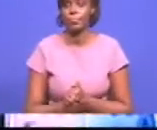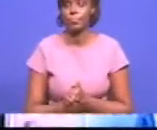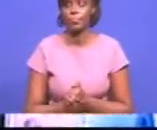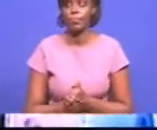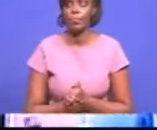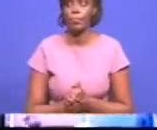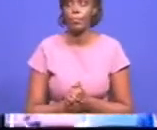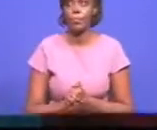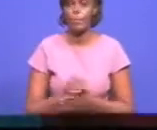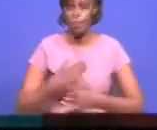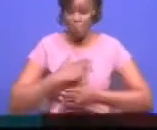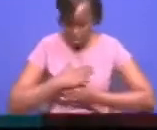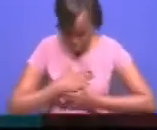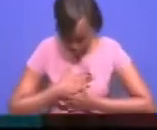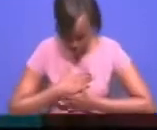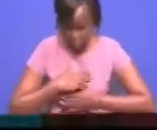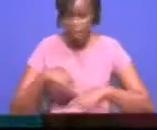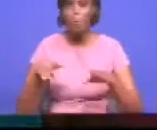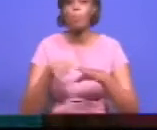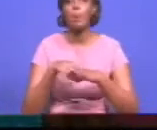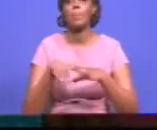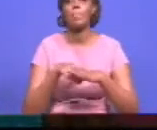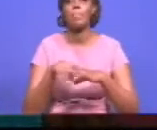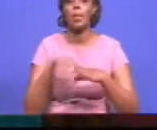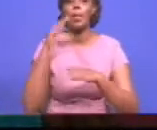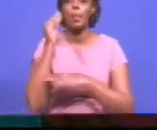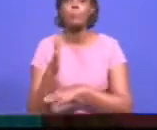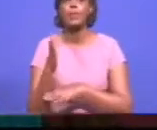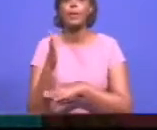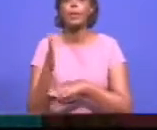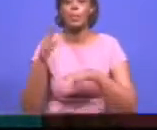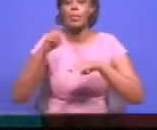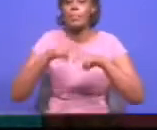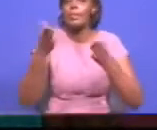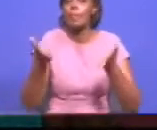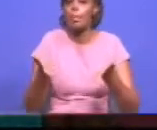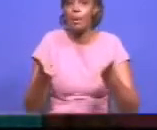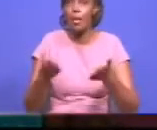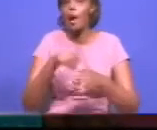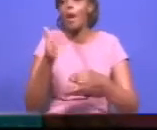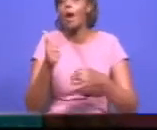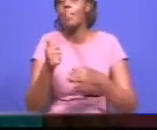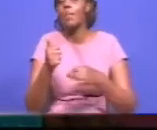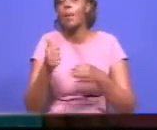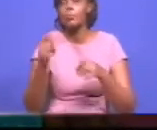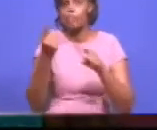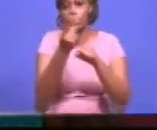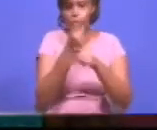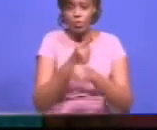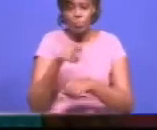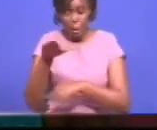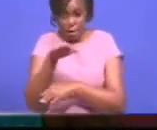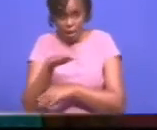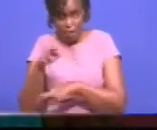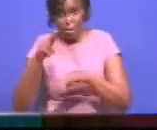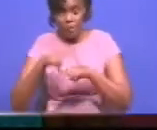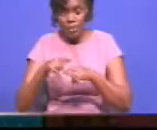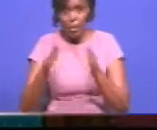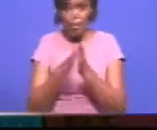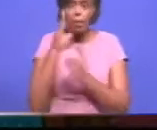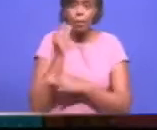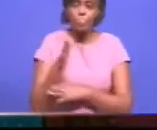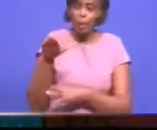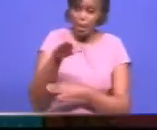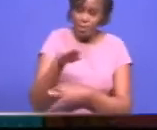These distinguished guests are seated in the Speaker's row, others in the diplomatic boxes, and the Speaker's